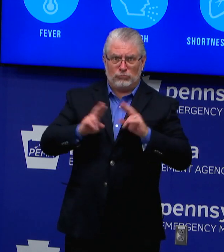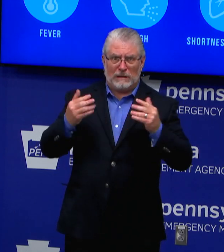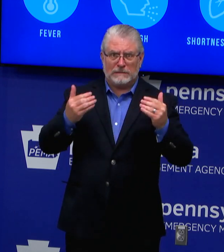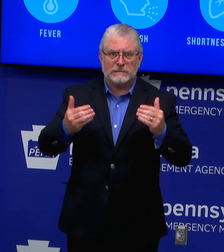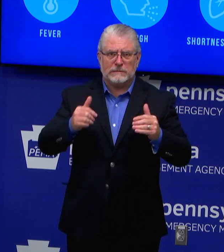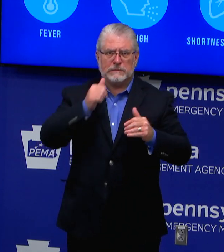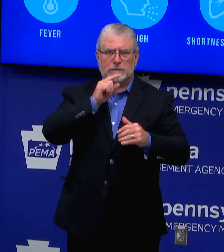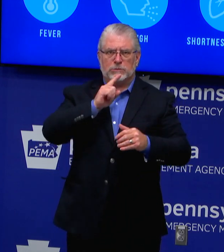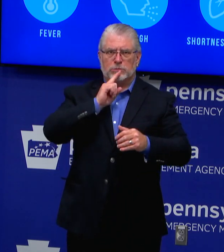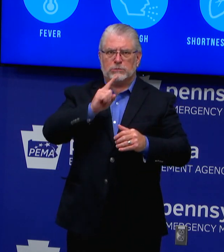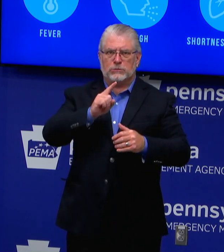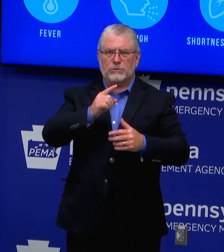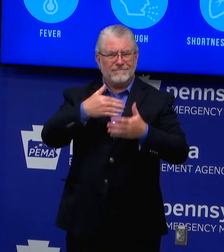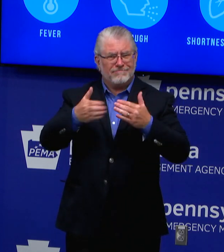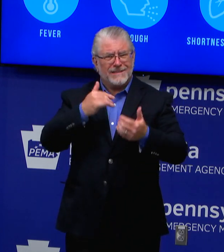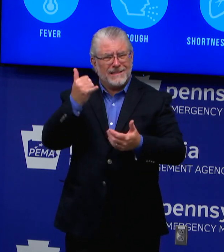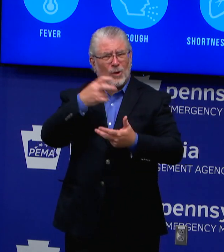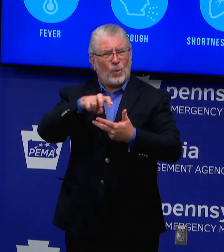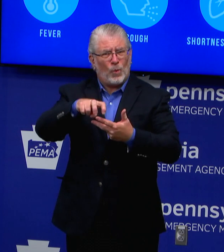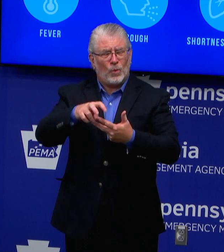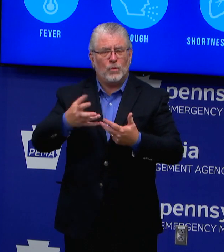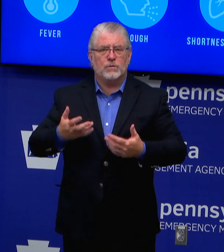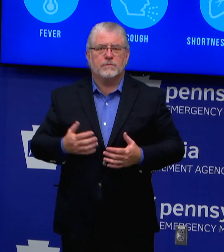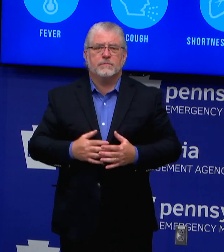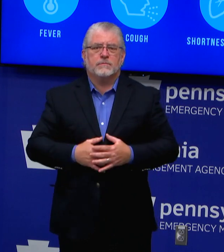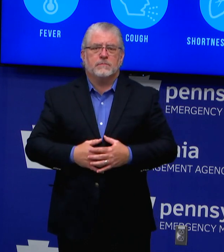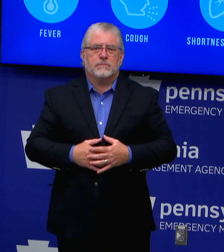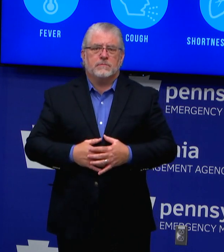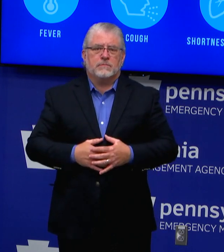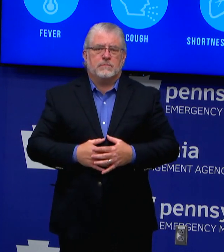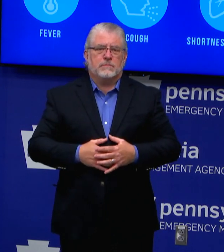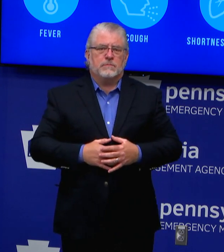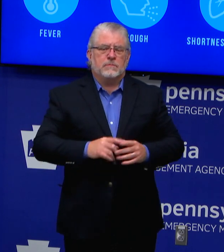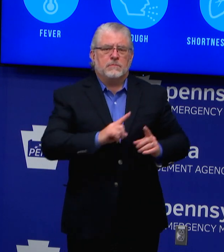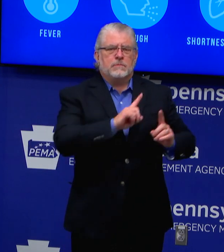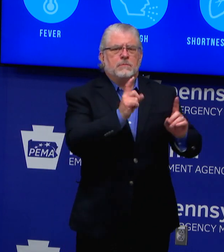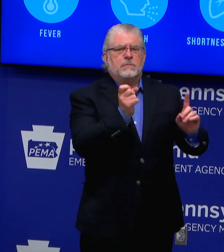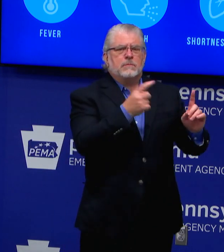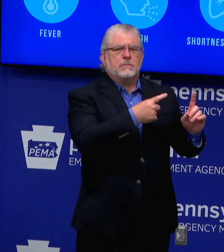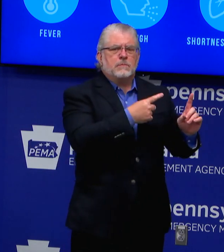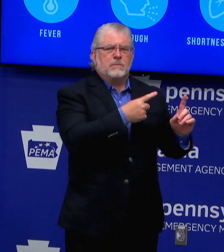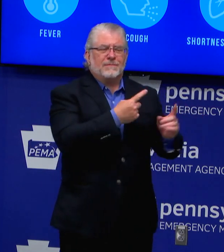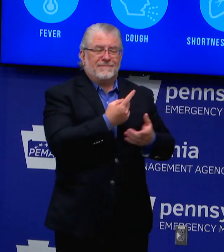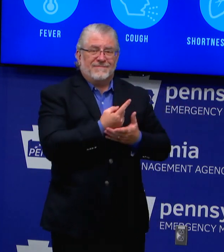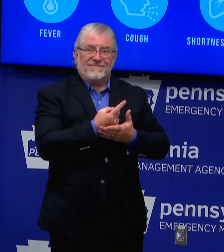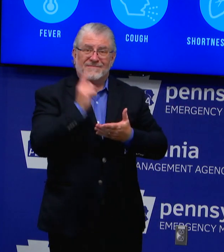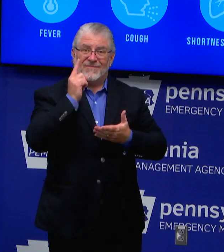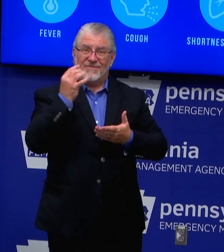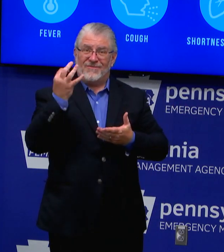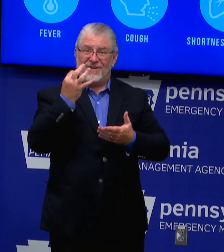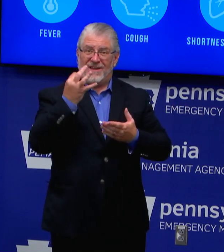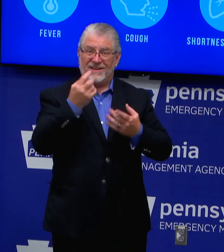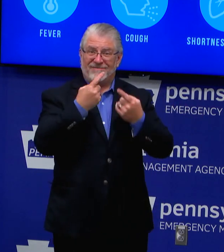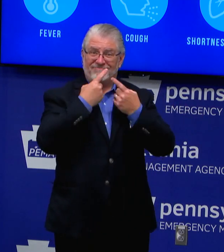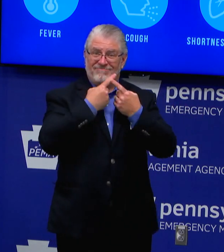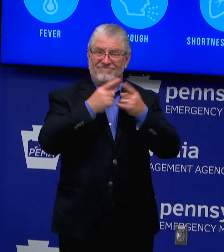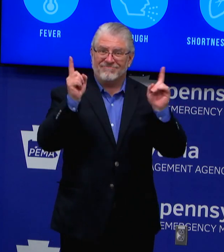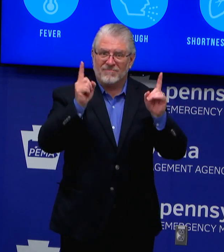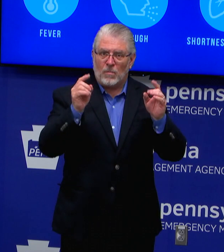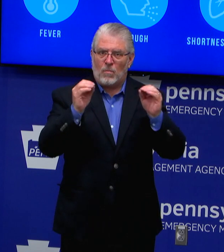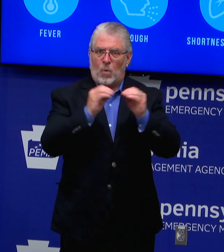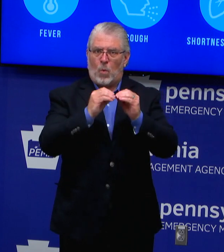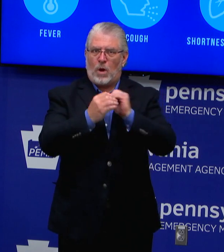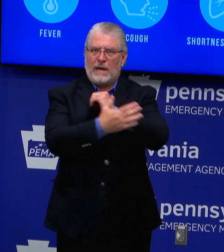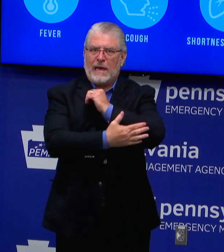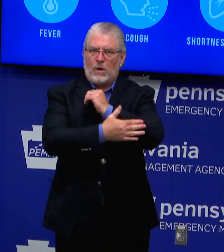Our next question is for you, sir, from Capitol Wire. During your announcement last Friday about additional counties moving to the yellow phase, you seem to suggest